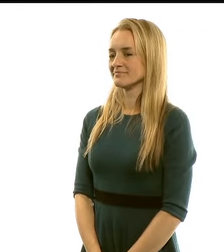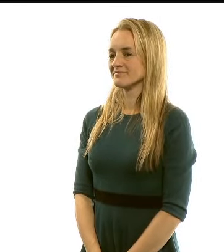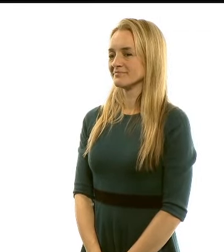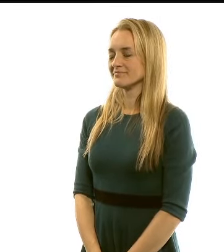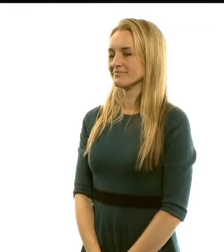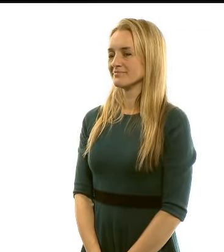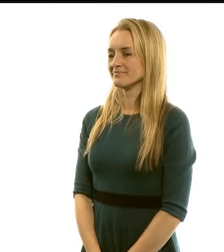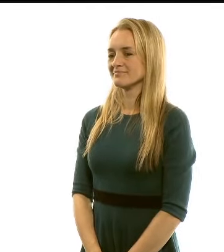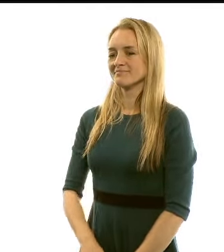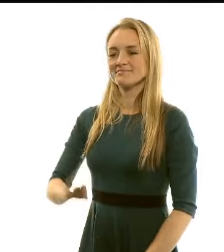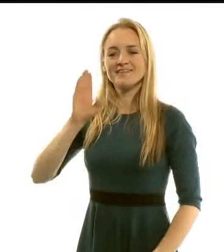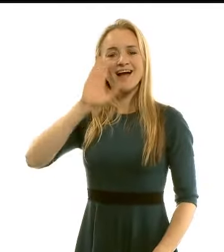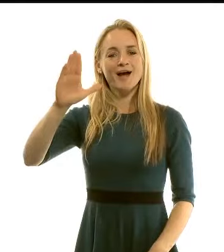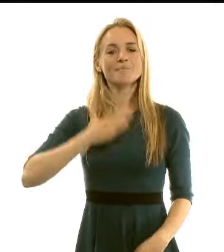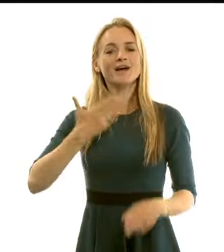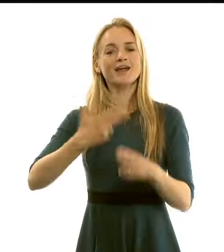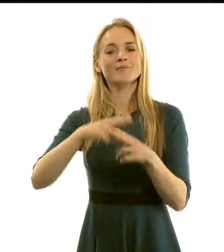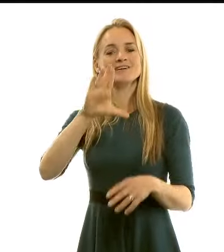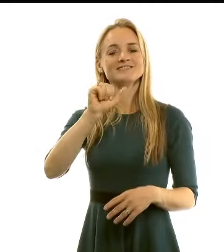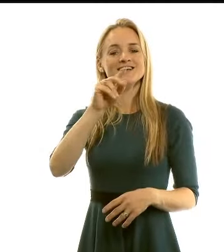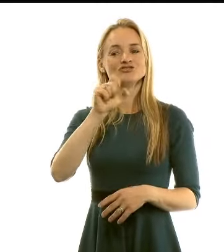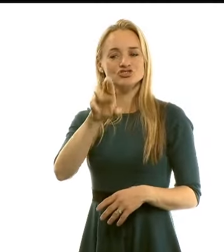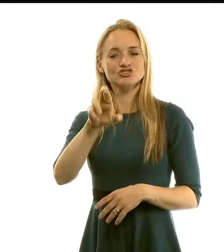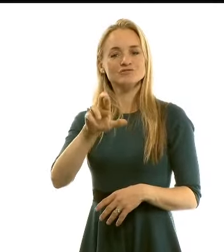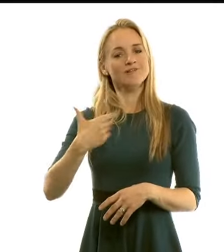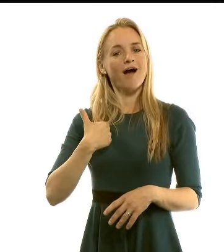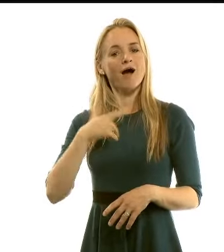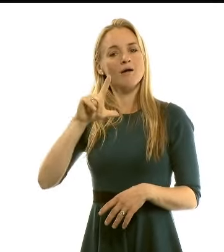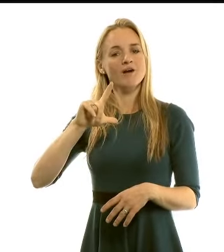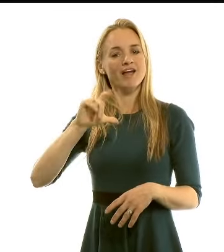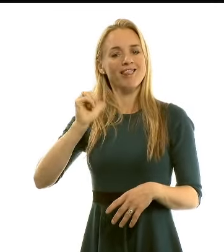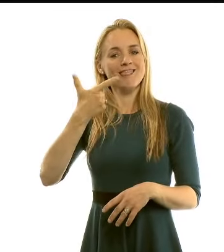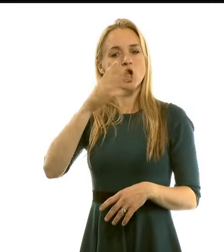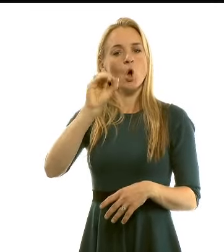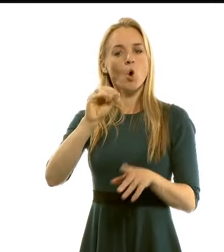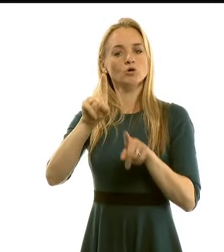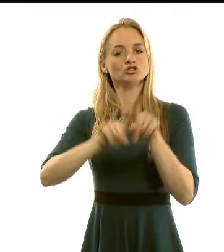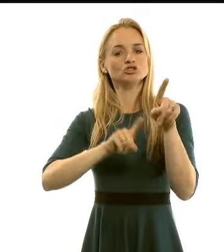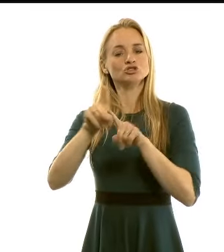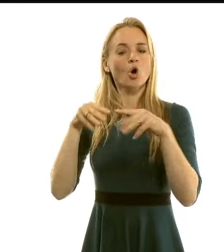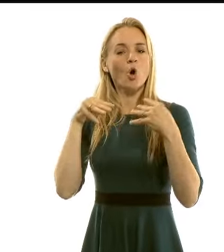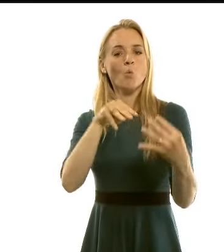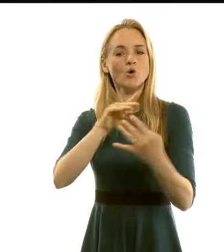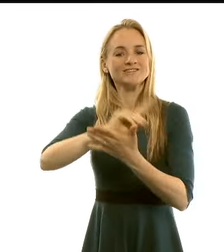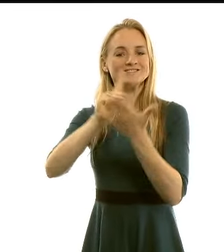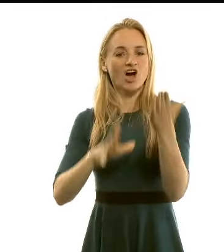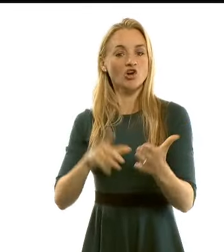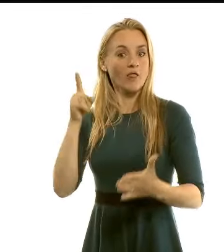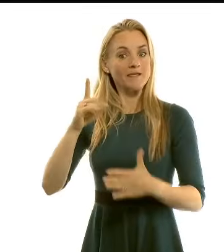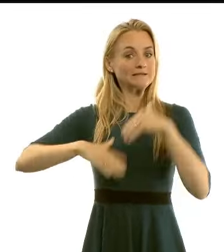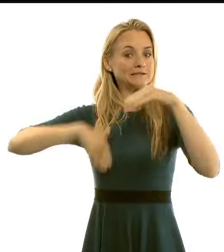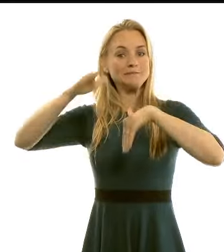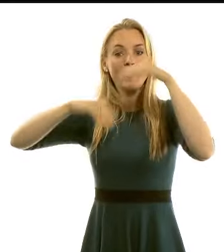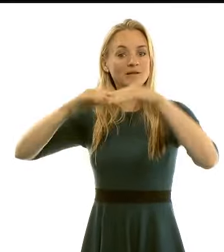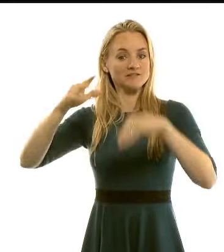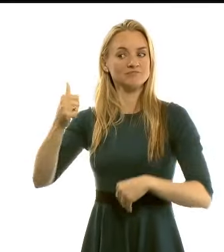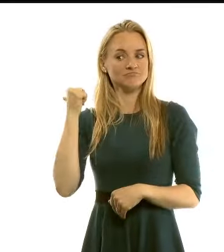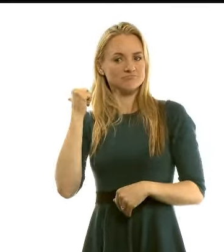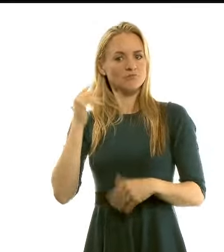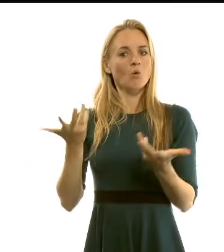Hi, my name is Cesar and I'm a LEGO Star Wars designer. This building behind me is the Innovation House where all the designers and I work